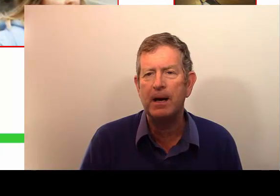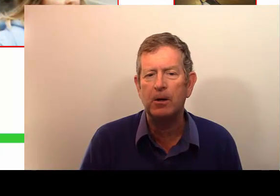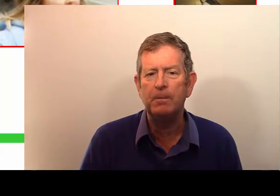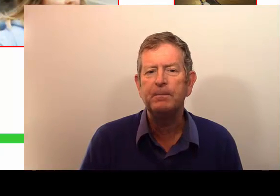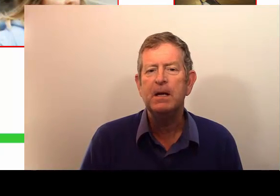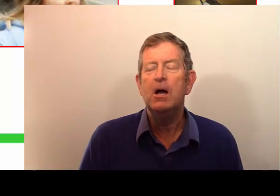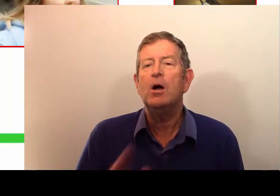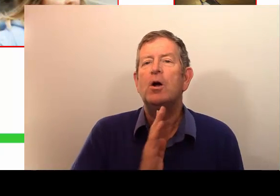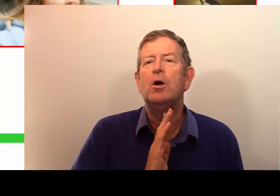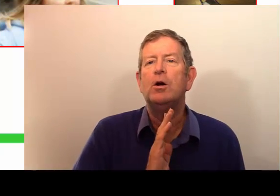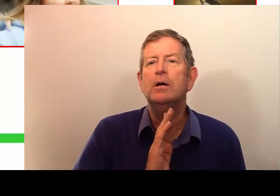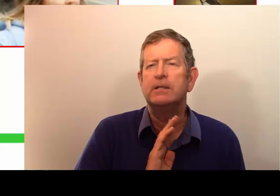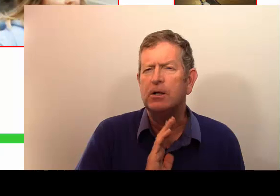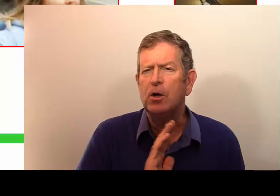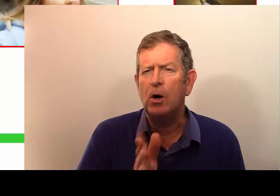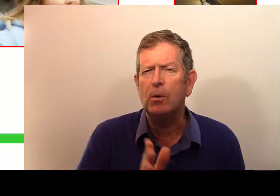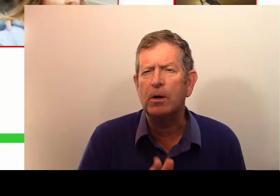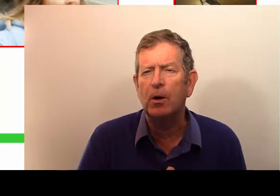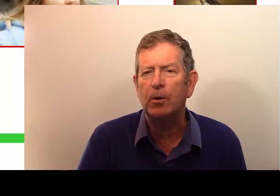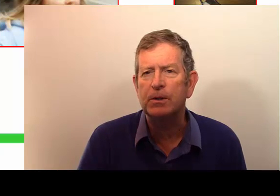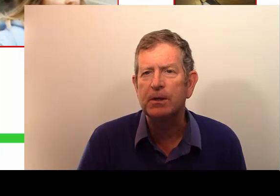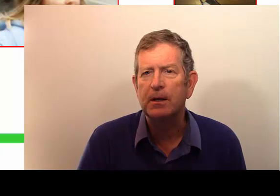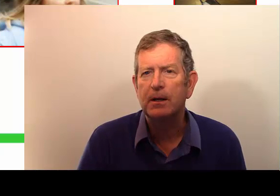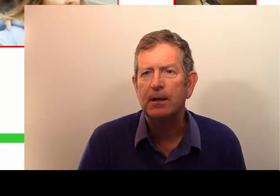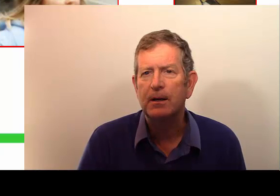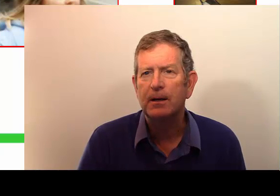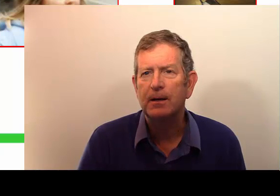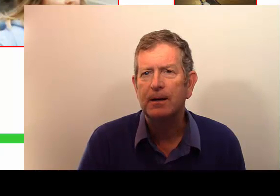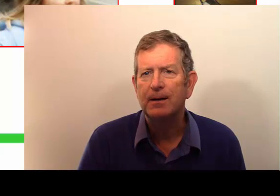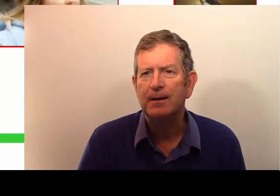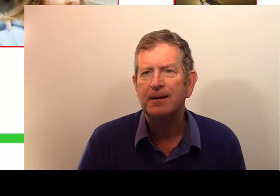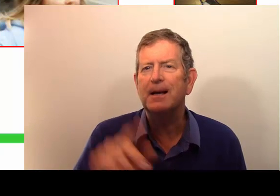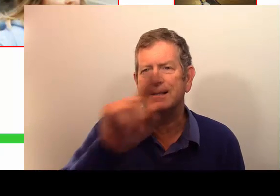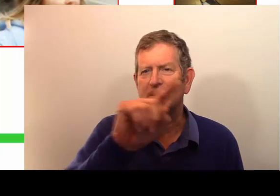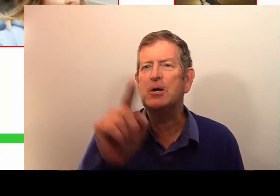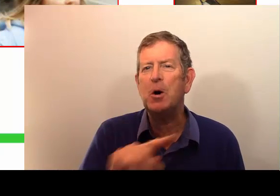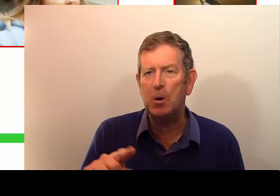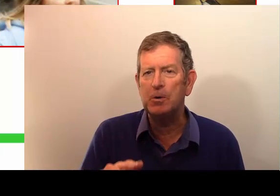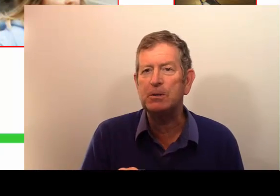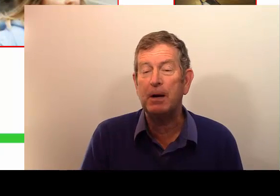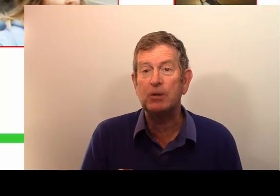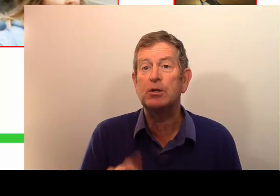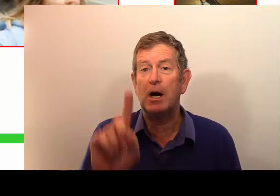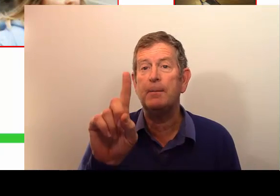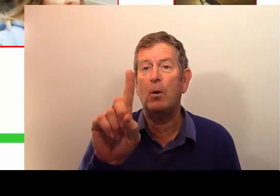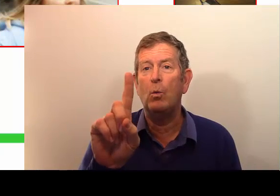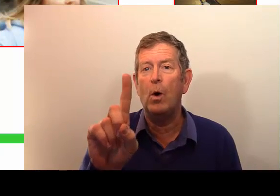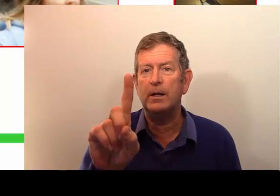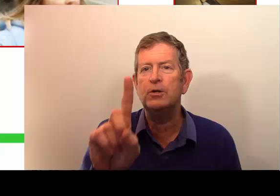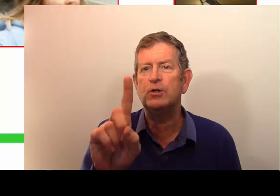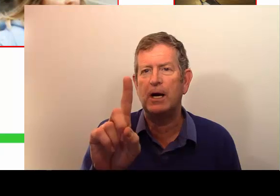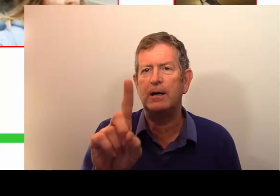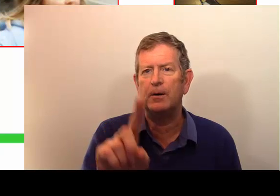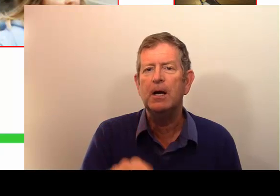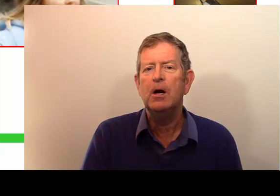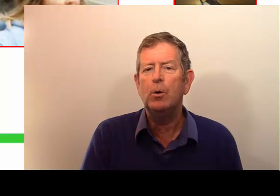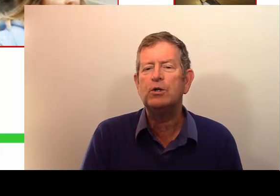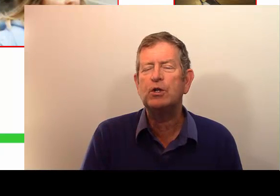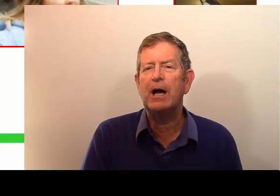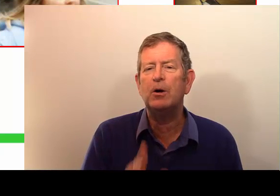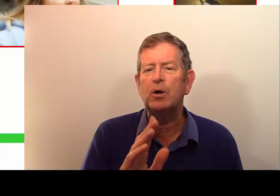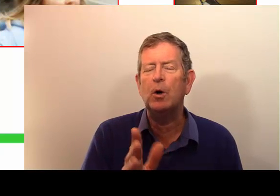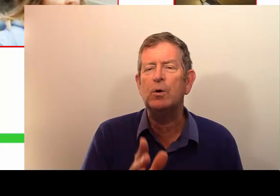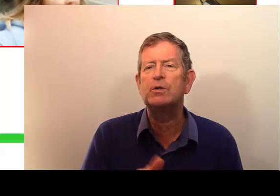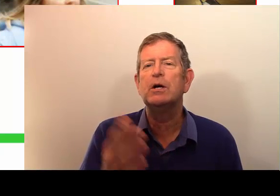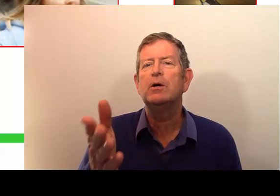Kathy or Michael, is it go or goes? Yes, it's goes because you're talking about 1 child.